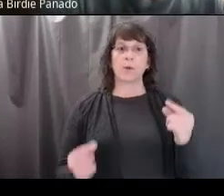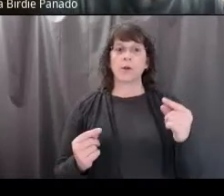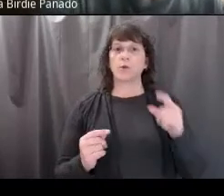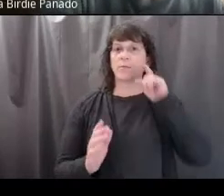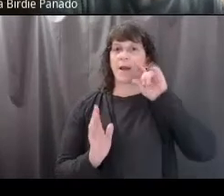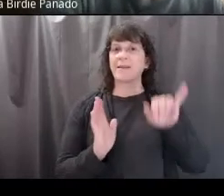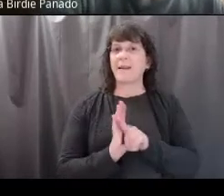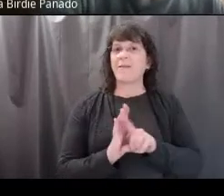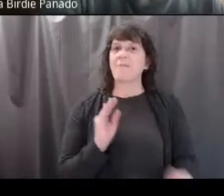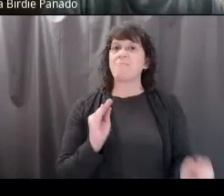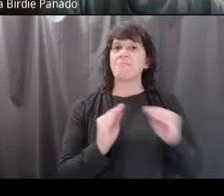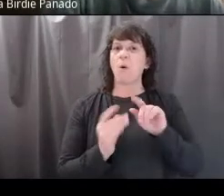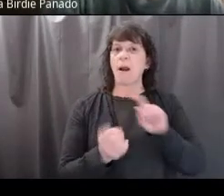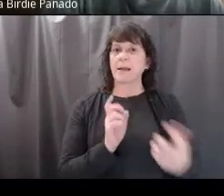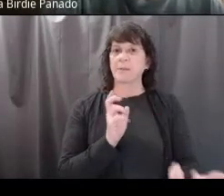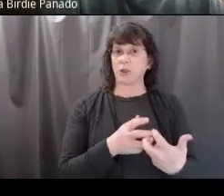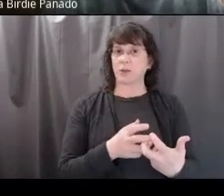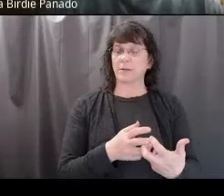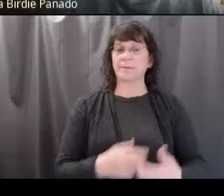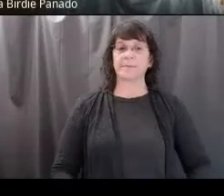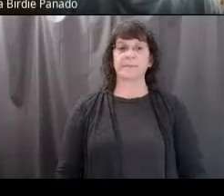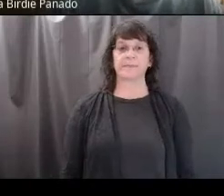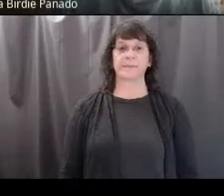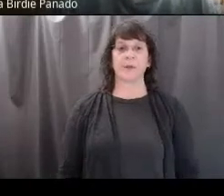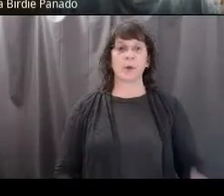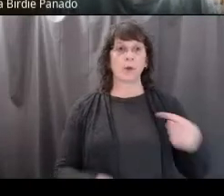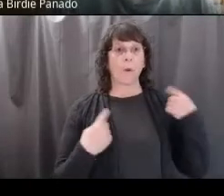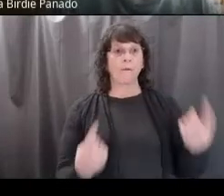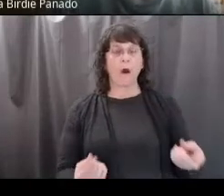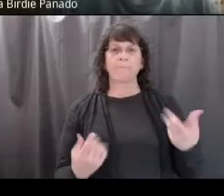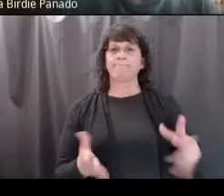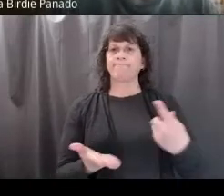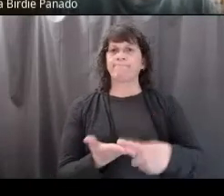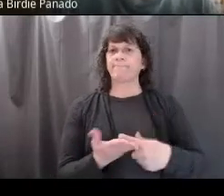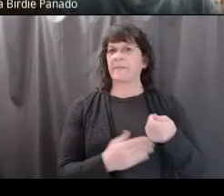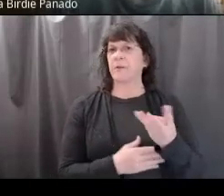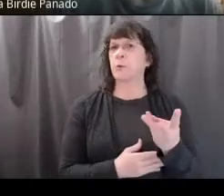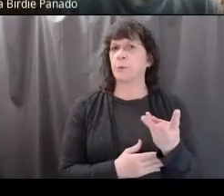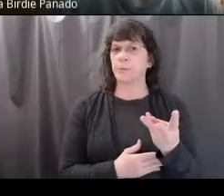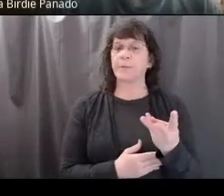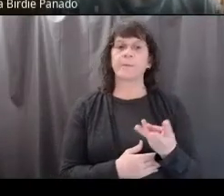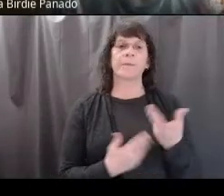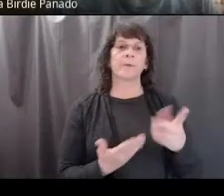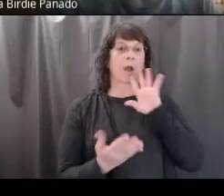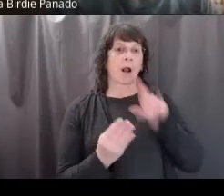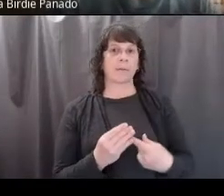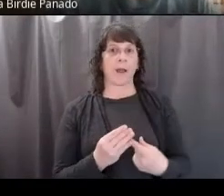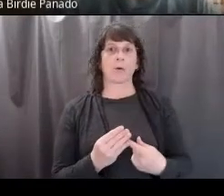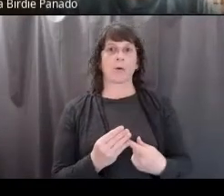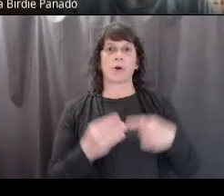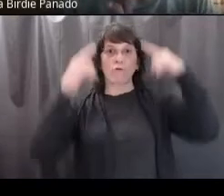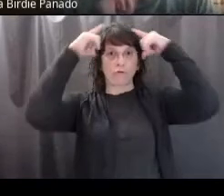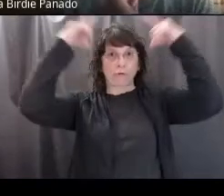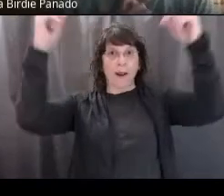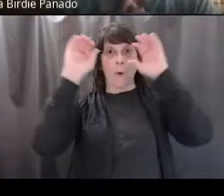some more adaptations of animals. So far we have only talked about a few. We've talked about the great horned